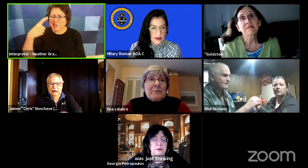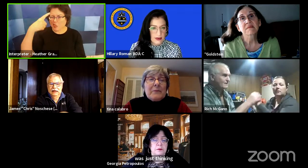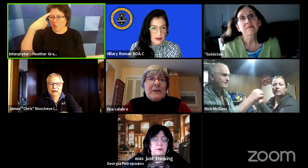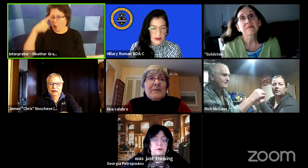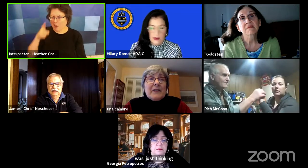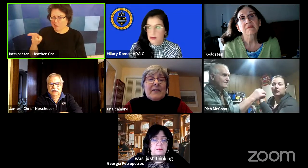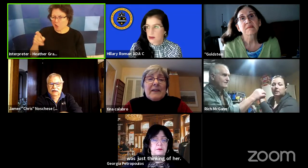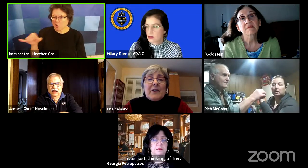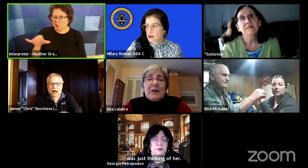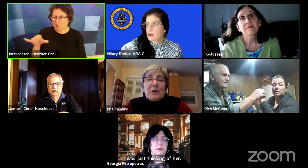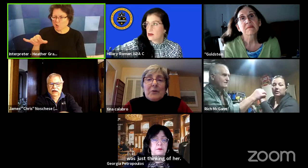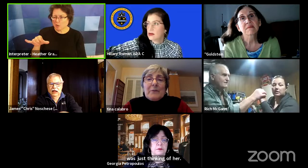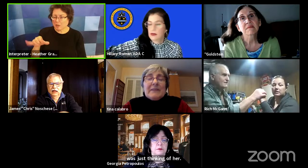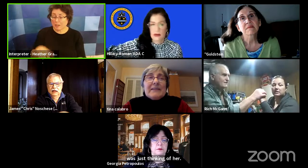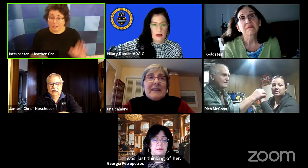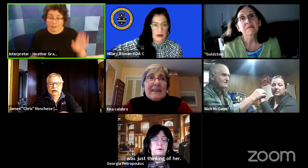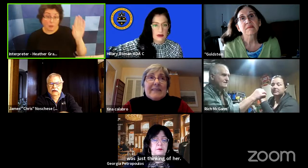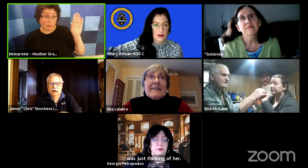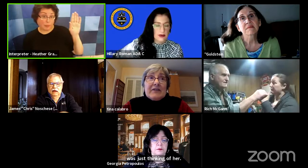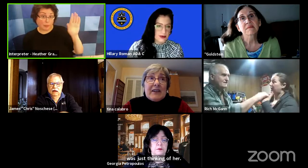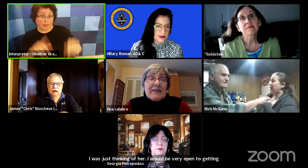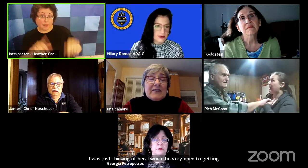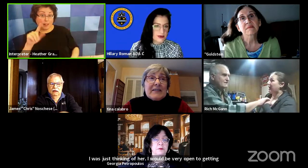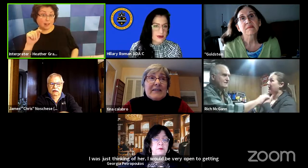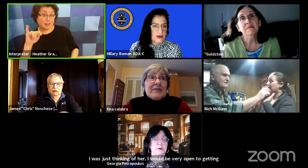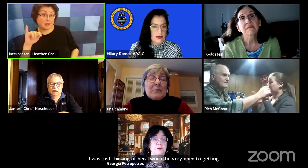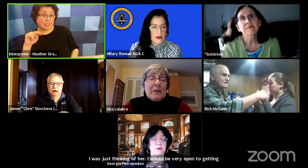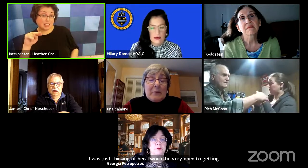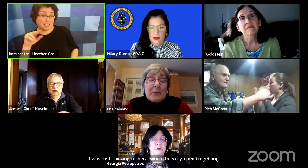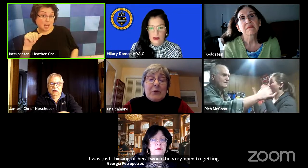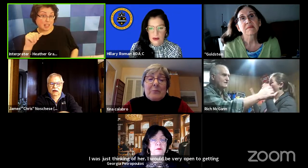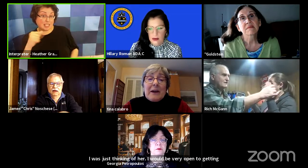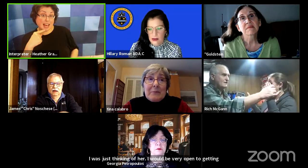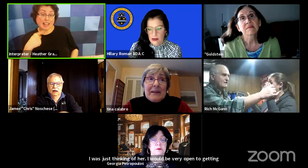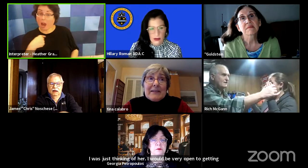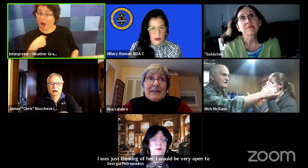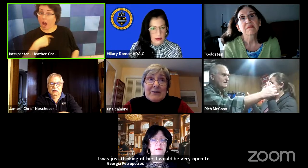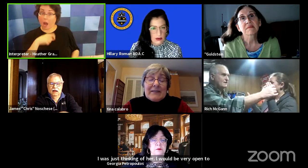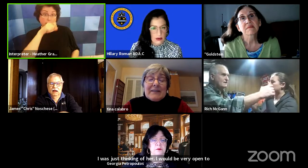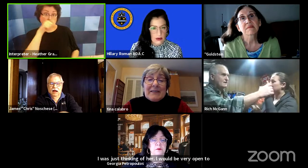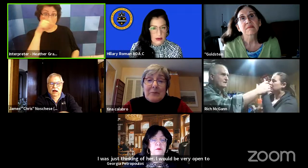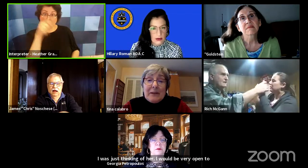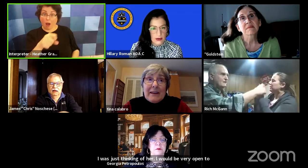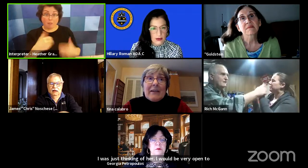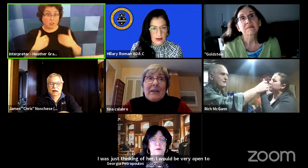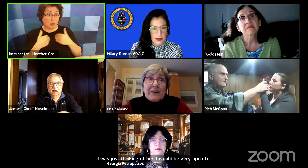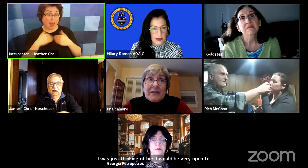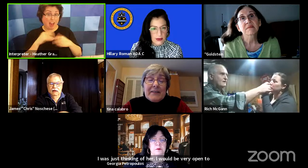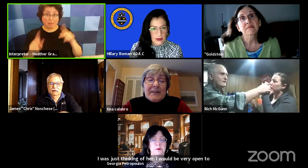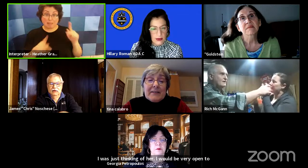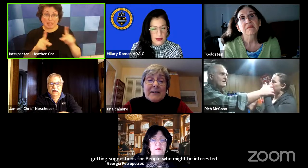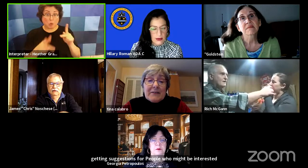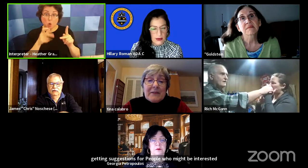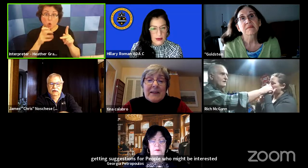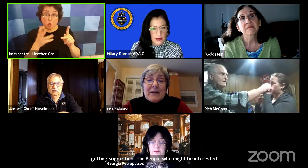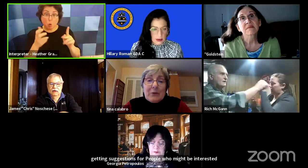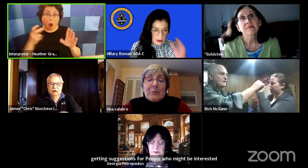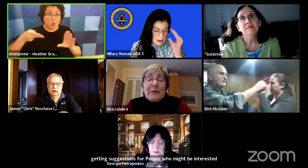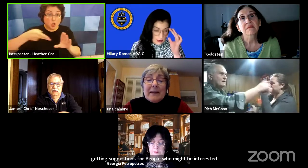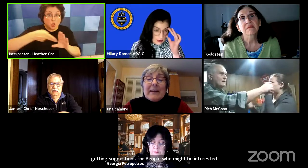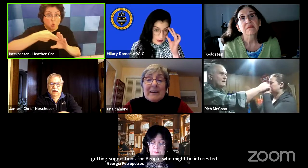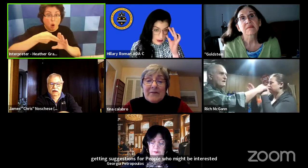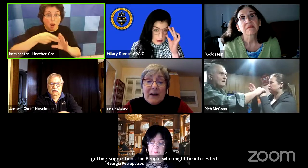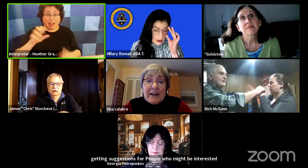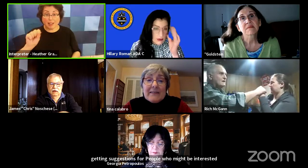I would be very open to getting suggestions for people who might be interested in being on our steering committee